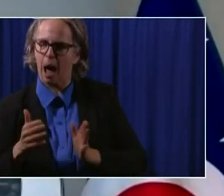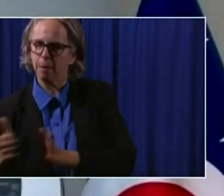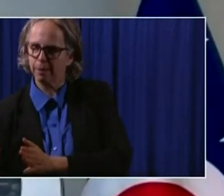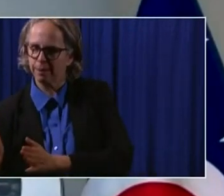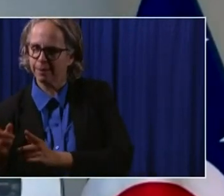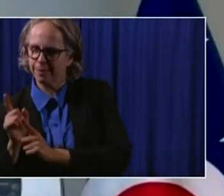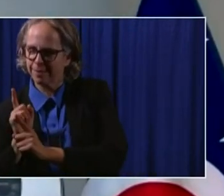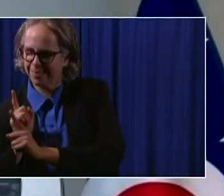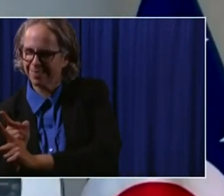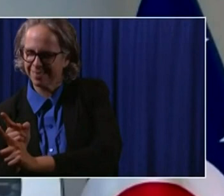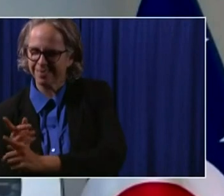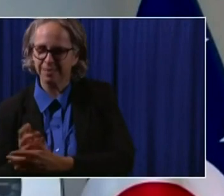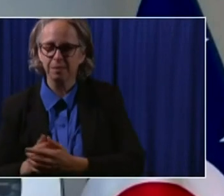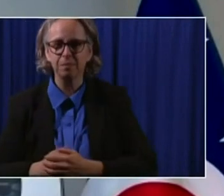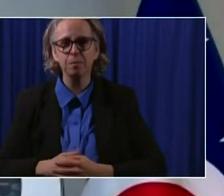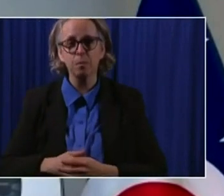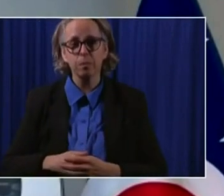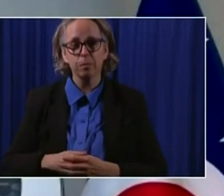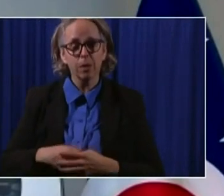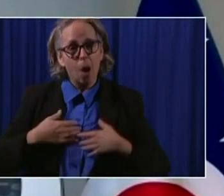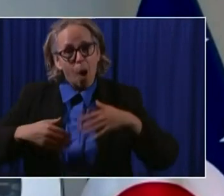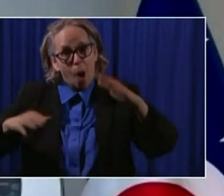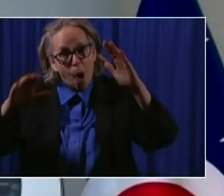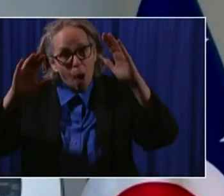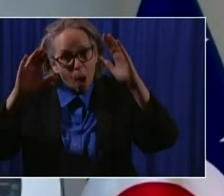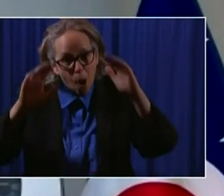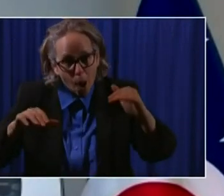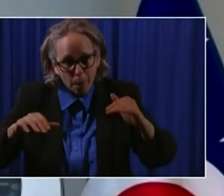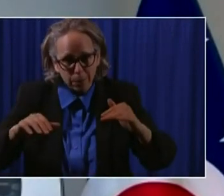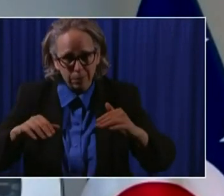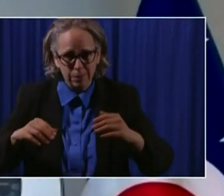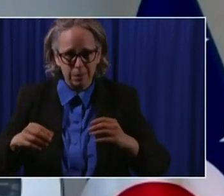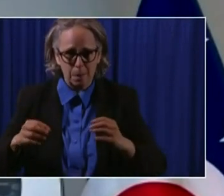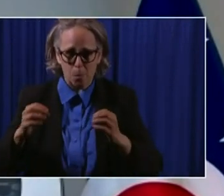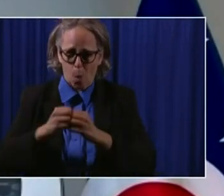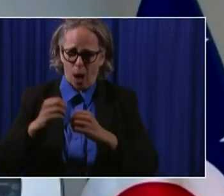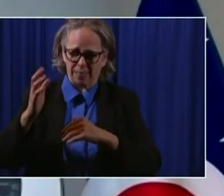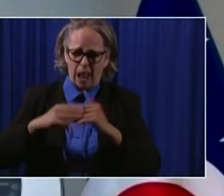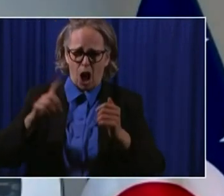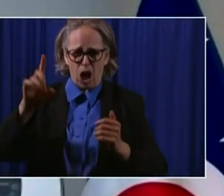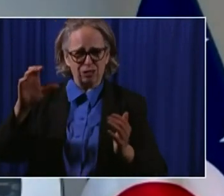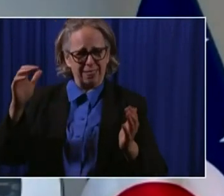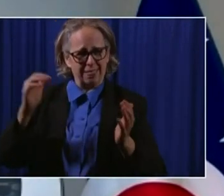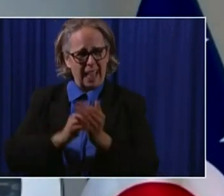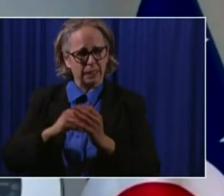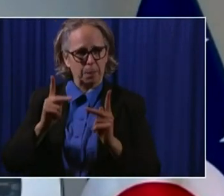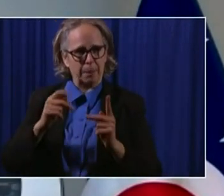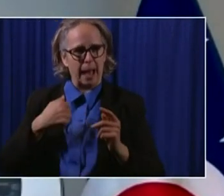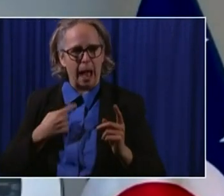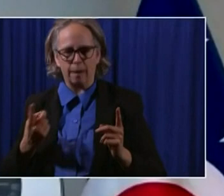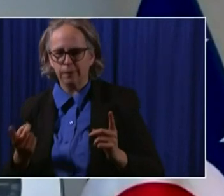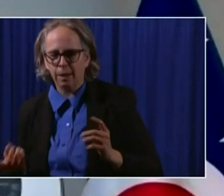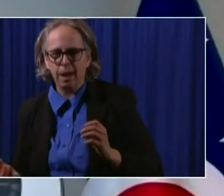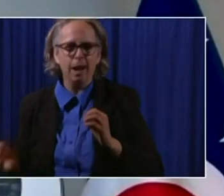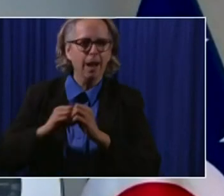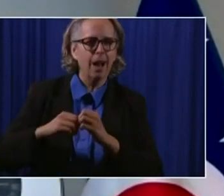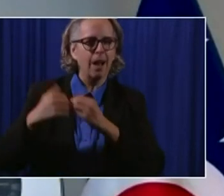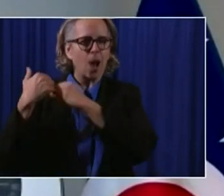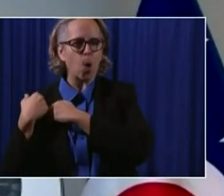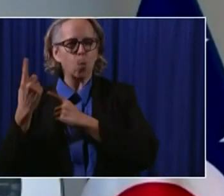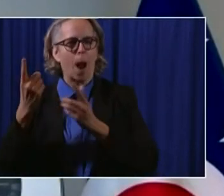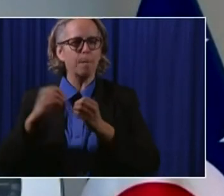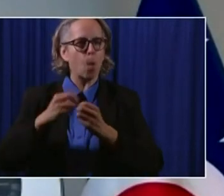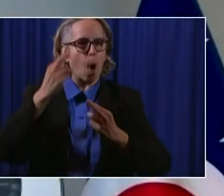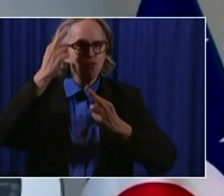of people who have an extra incentive to get this right. And as the governor mentioned, the coaches have an